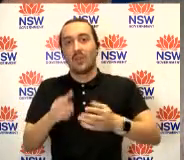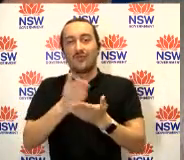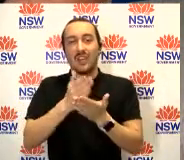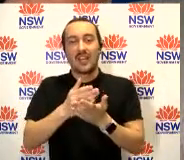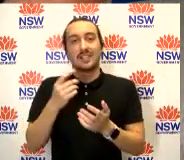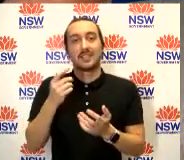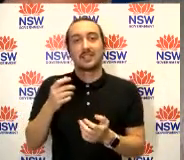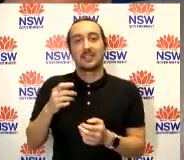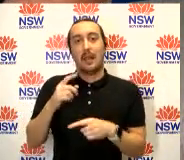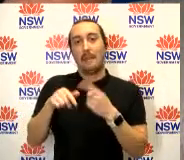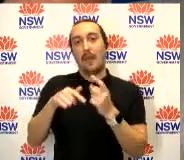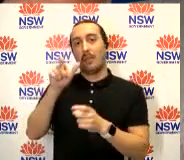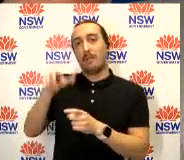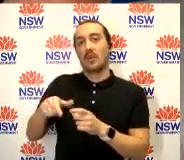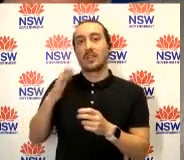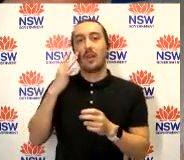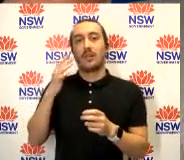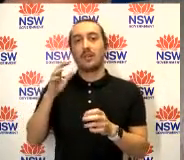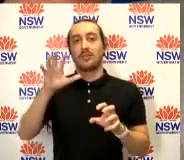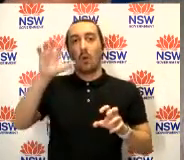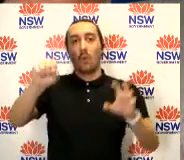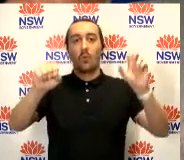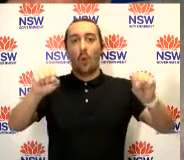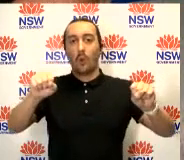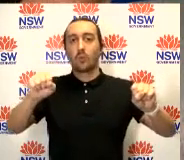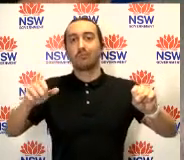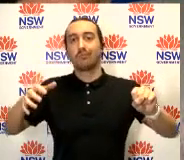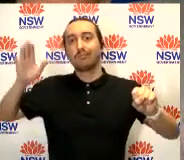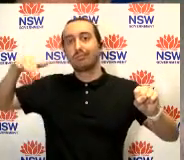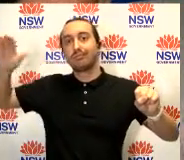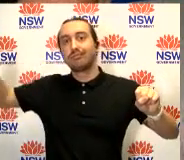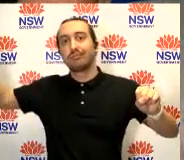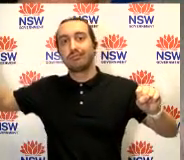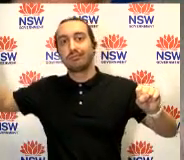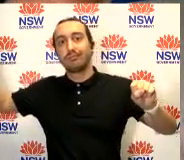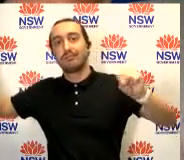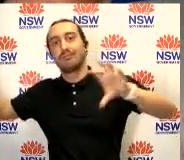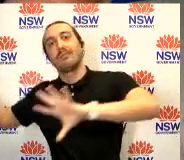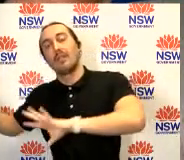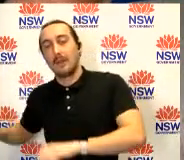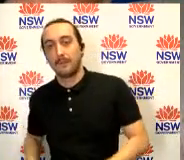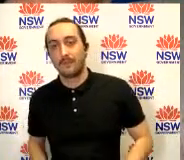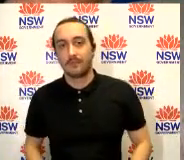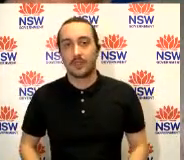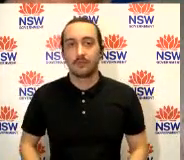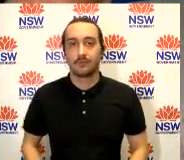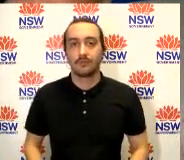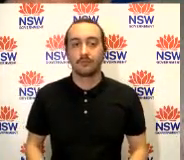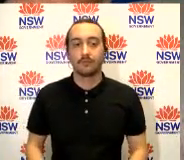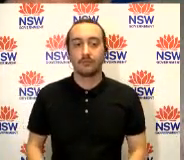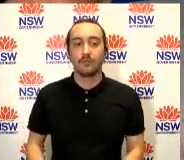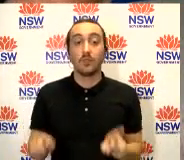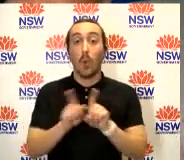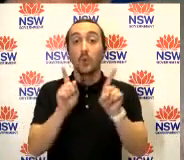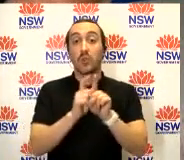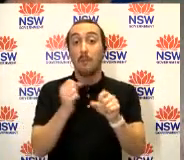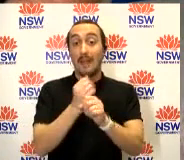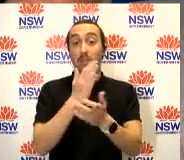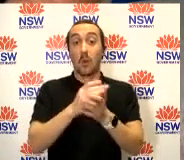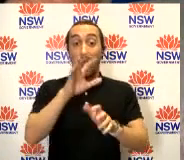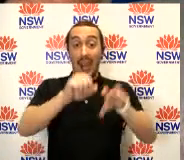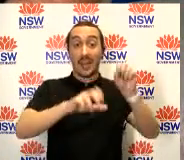not supported at the top or something like that. And also using facing the ladder when you're using it. I've had a few